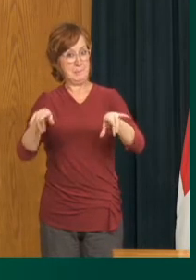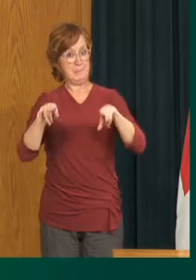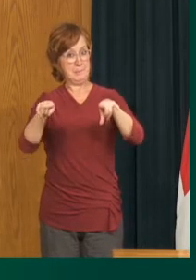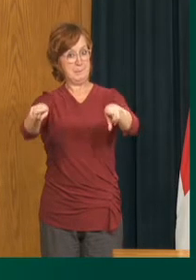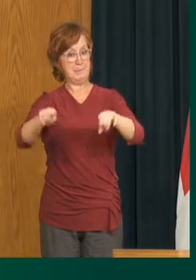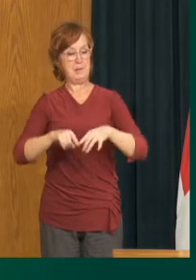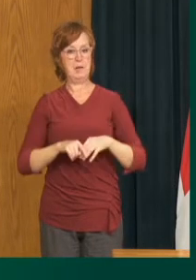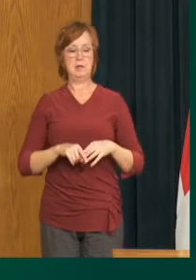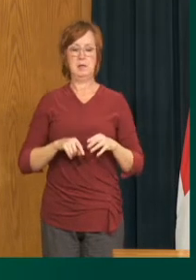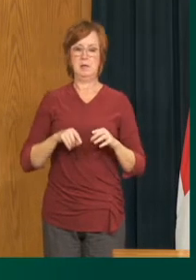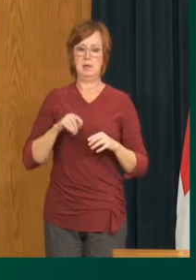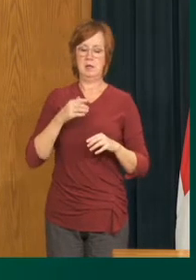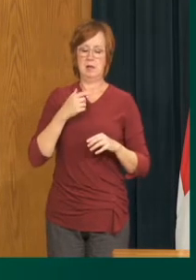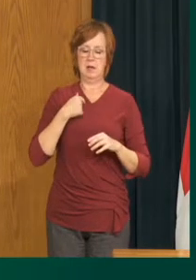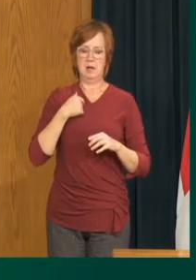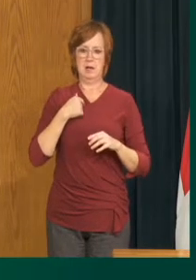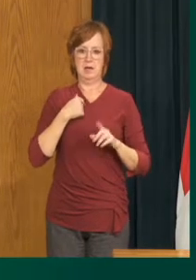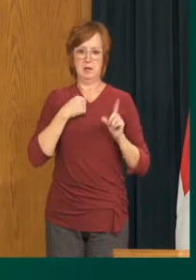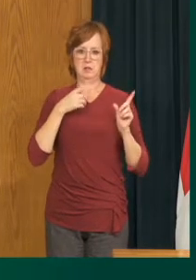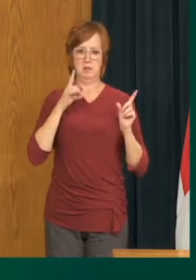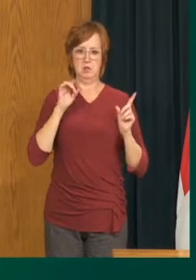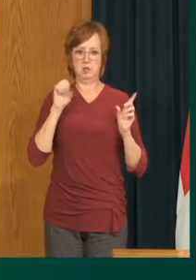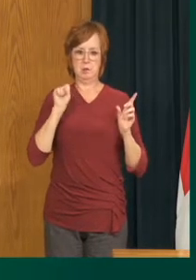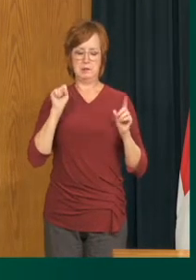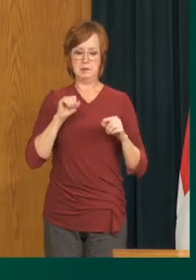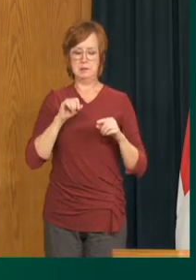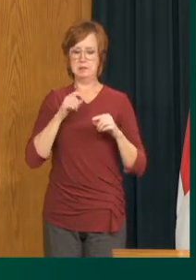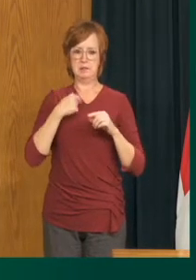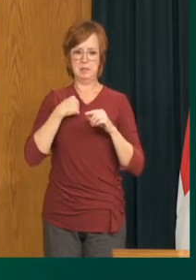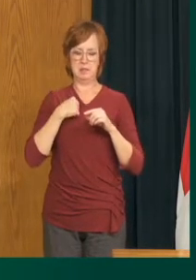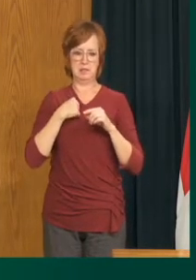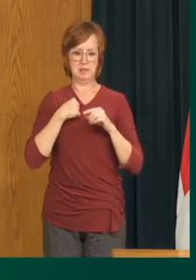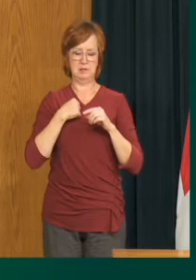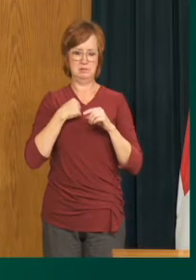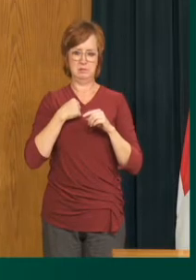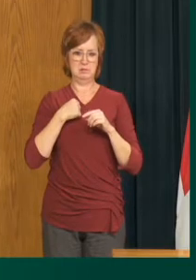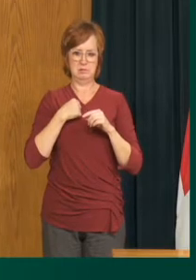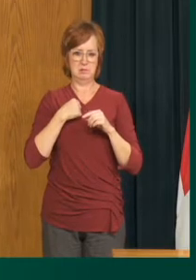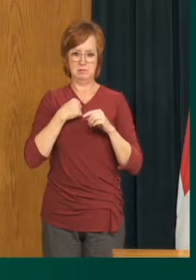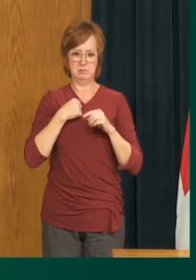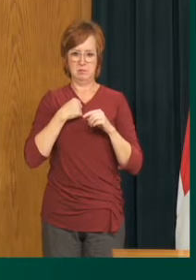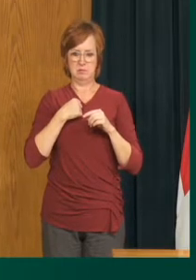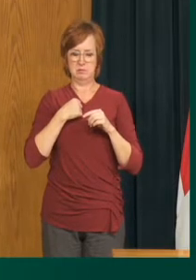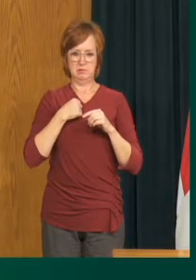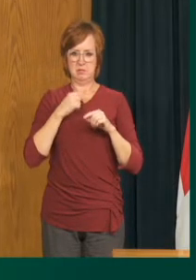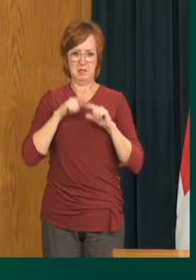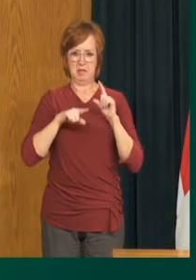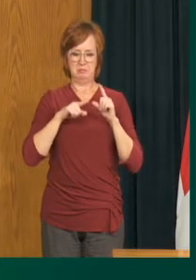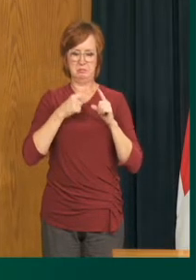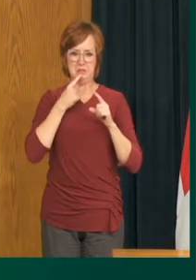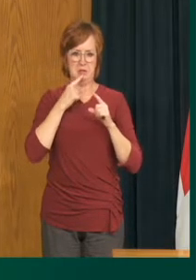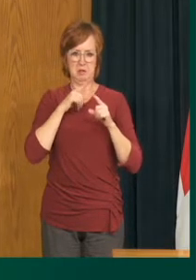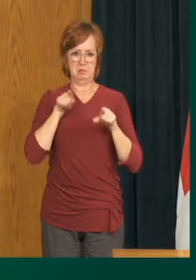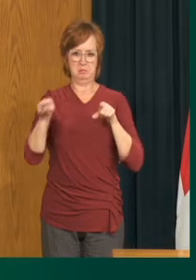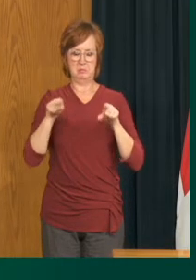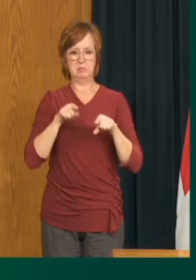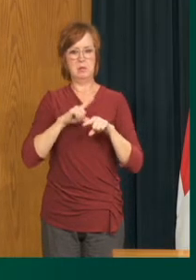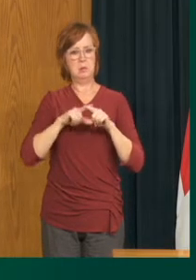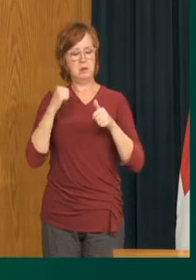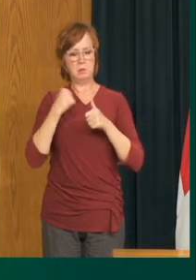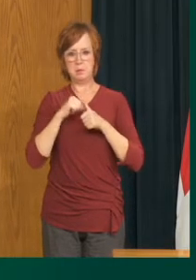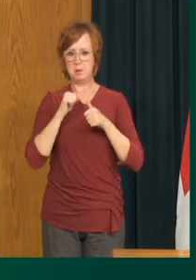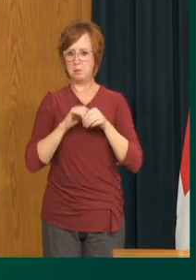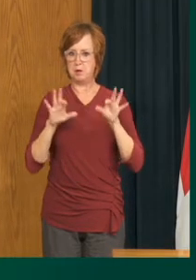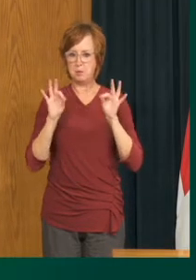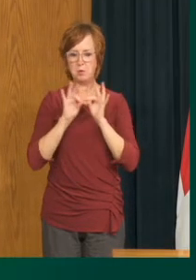a cautionary tale that we can learn from. We can all learn from. And I have to recognize that even if we have a smaller gathering under 30, even